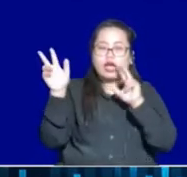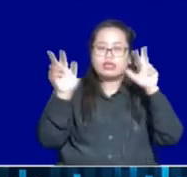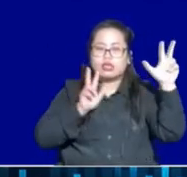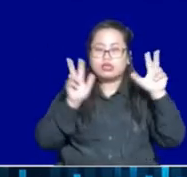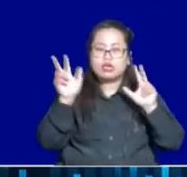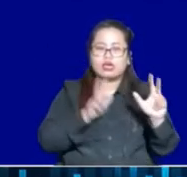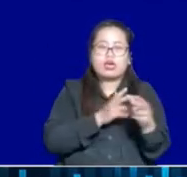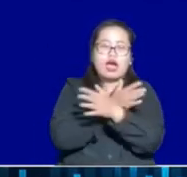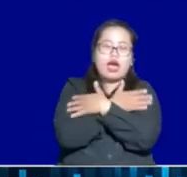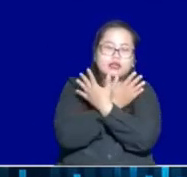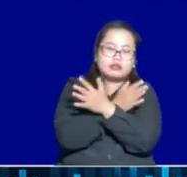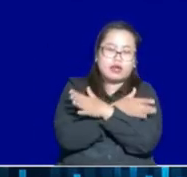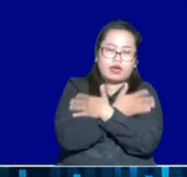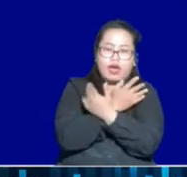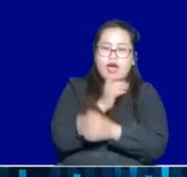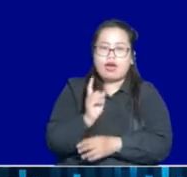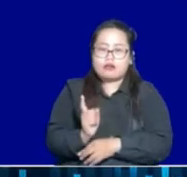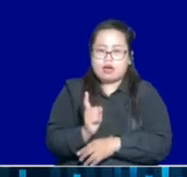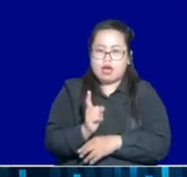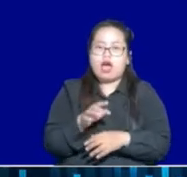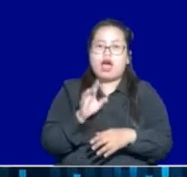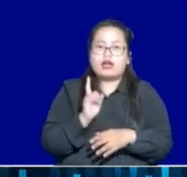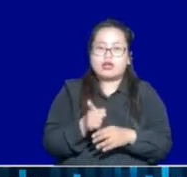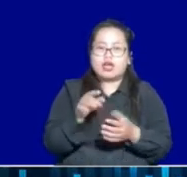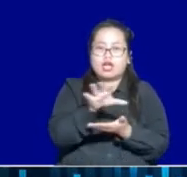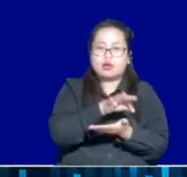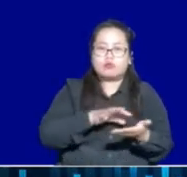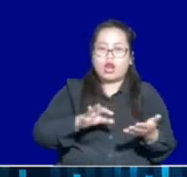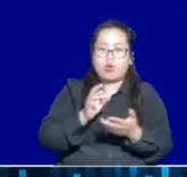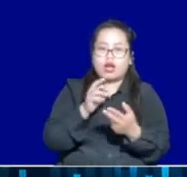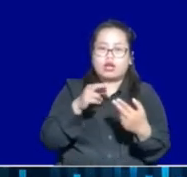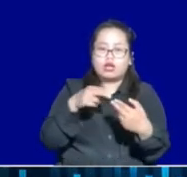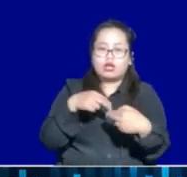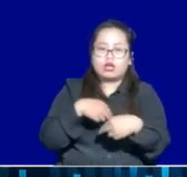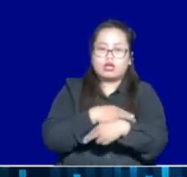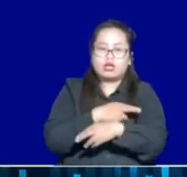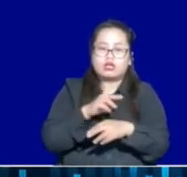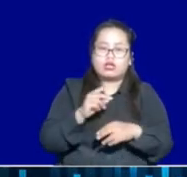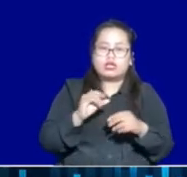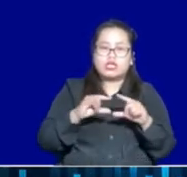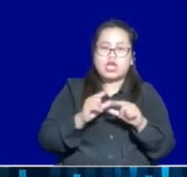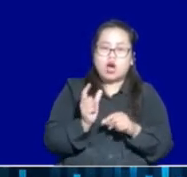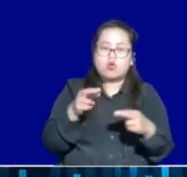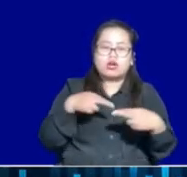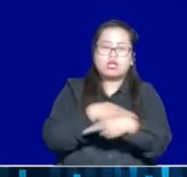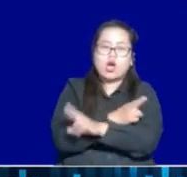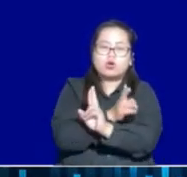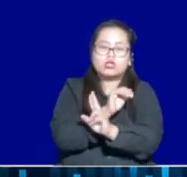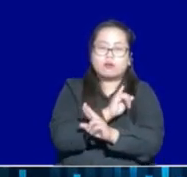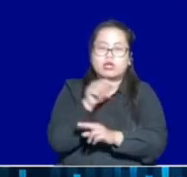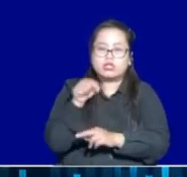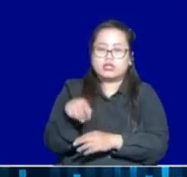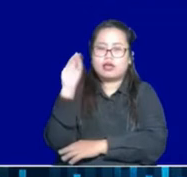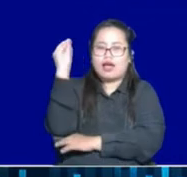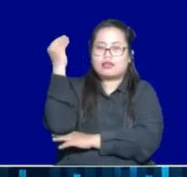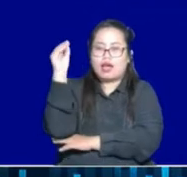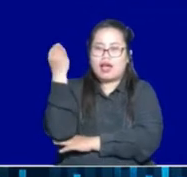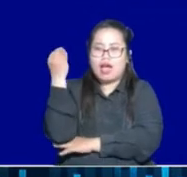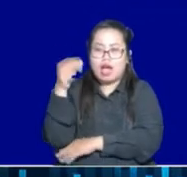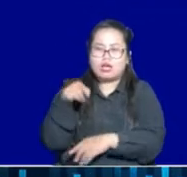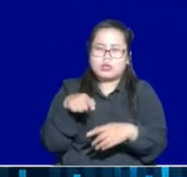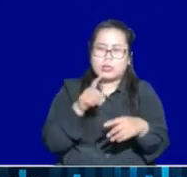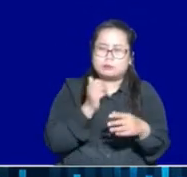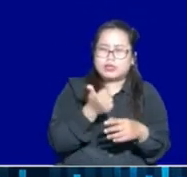This is Riau Islands. And this is Jakarta. So there's an enormous diversity of